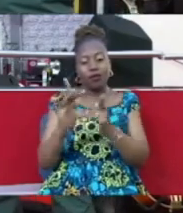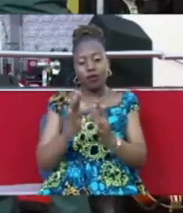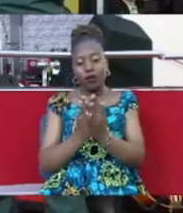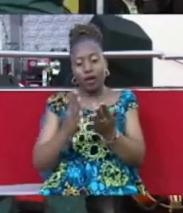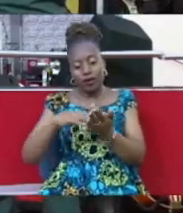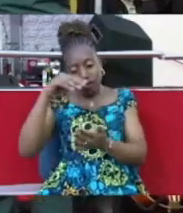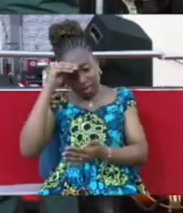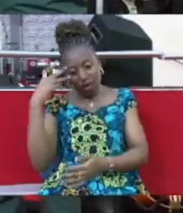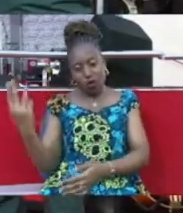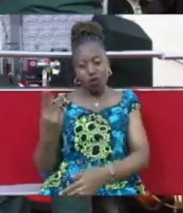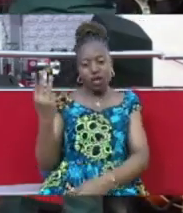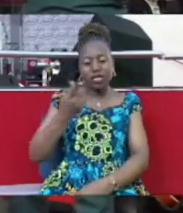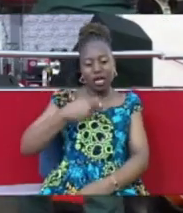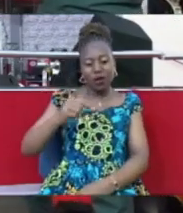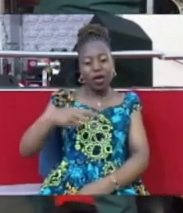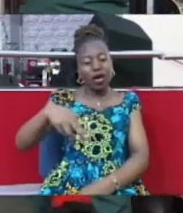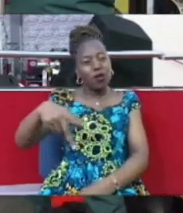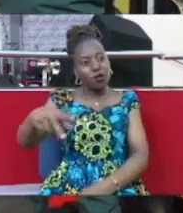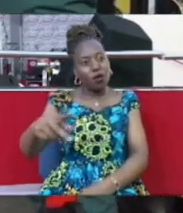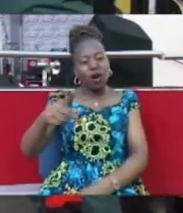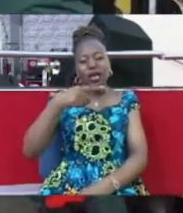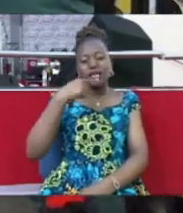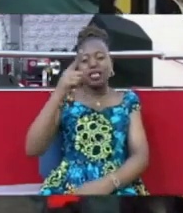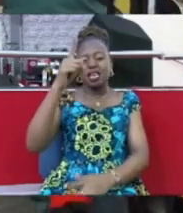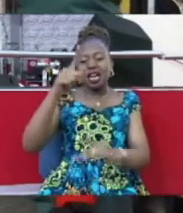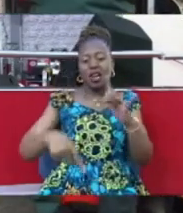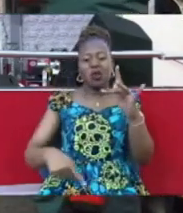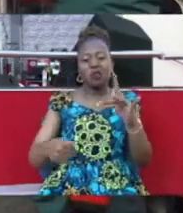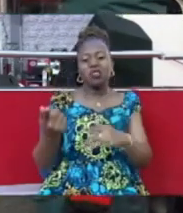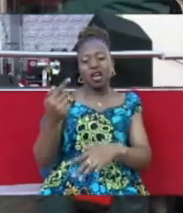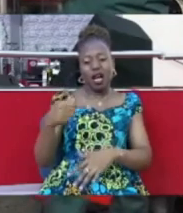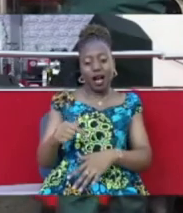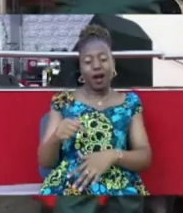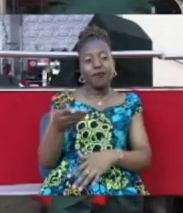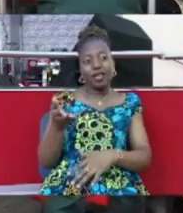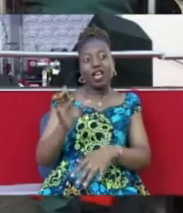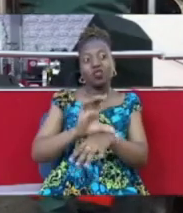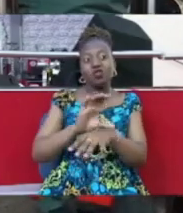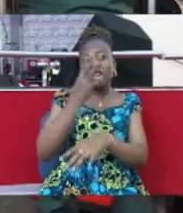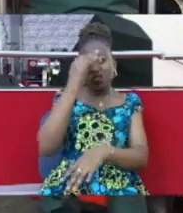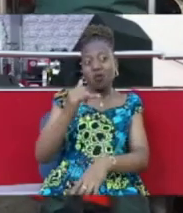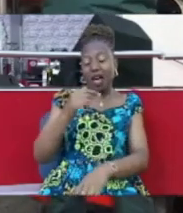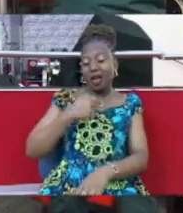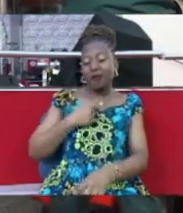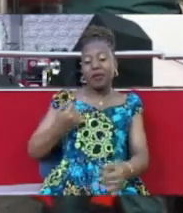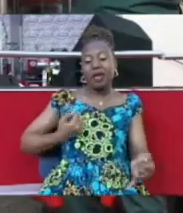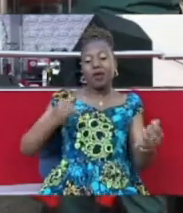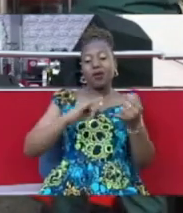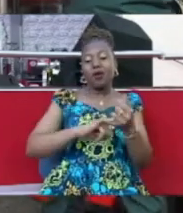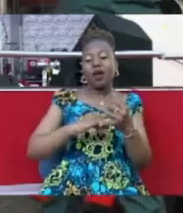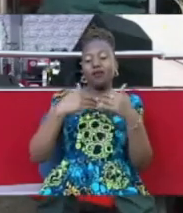able to walk and say, no, I cannot come. I have married me a wife. Kama kuna ibada